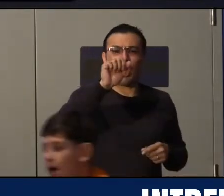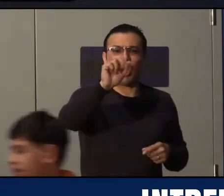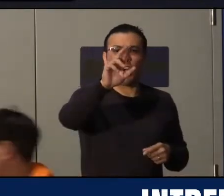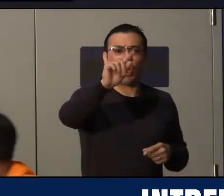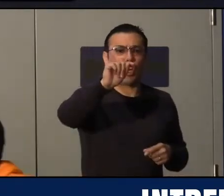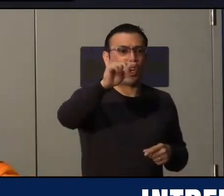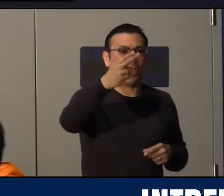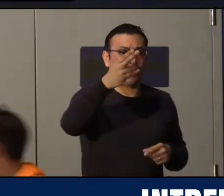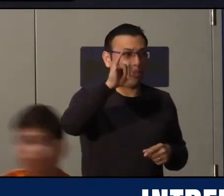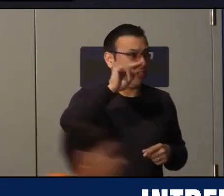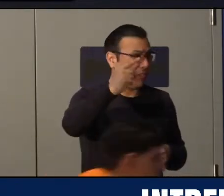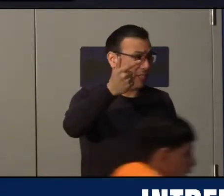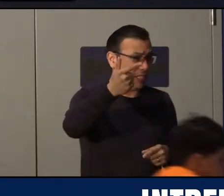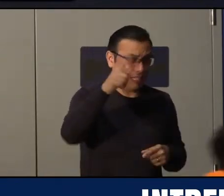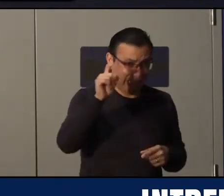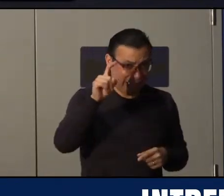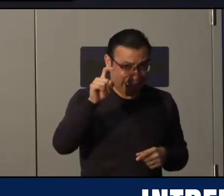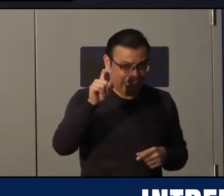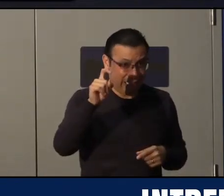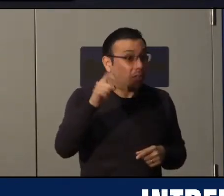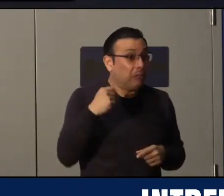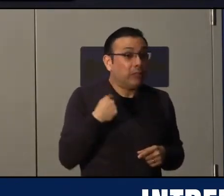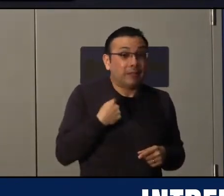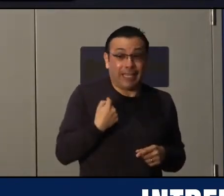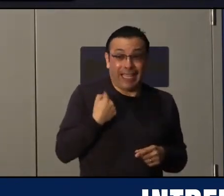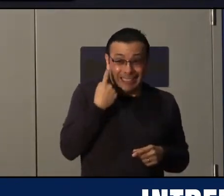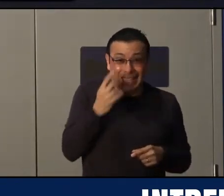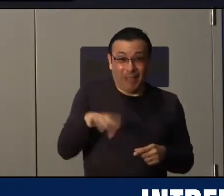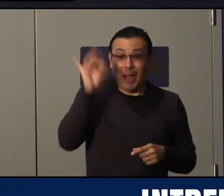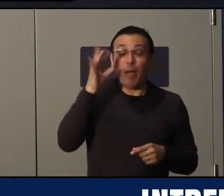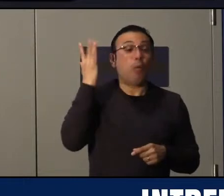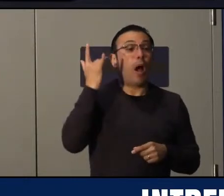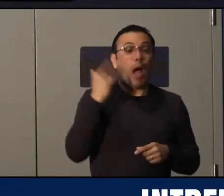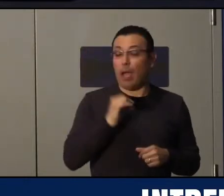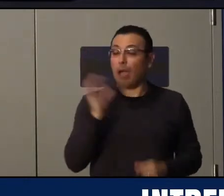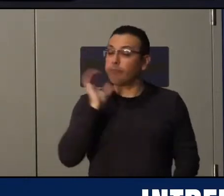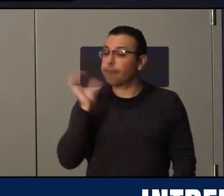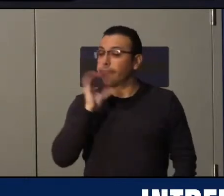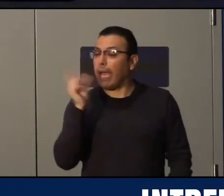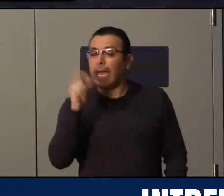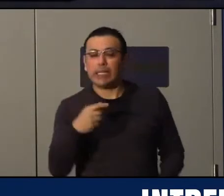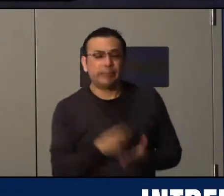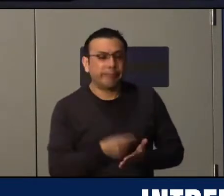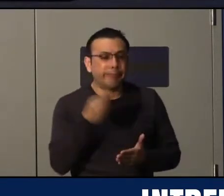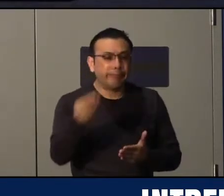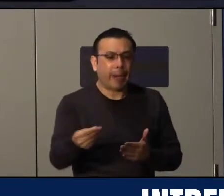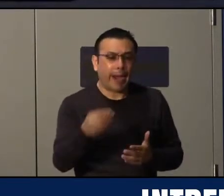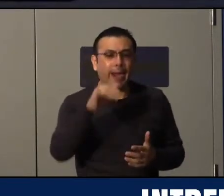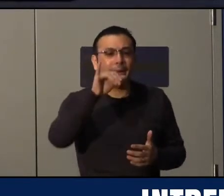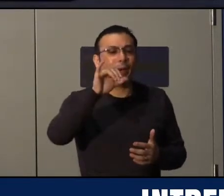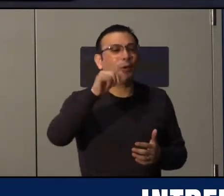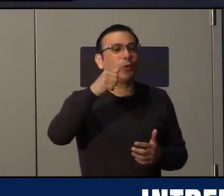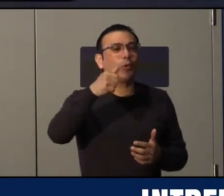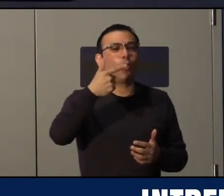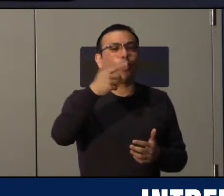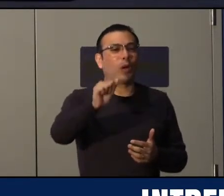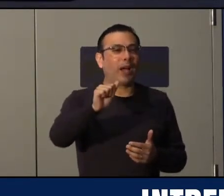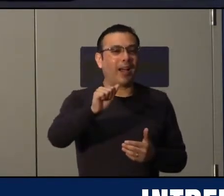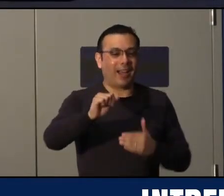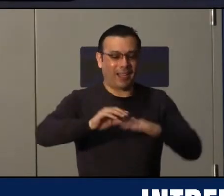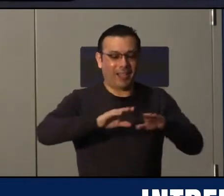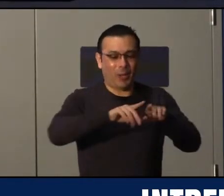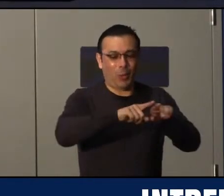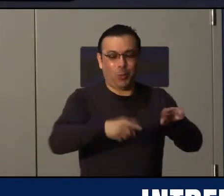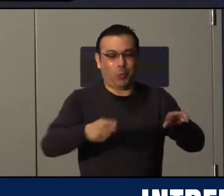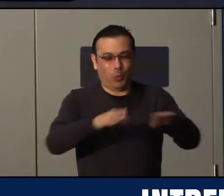question, but which I just discovered when I was looking for a yoga mat. So, searching a yoga mat and came across earthing,